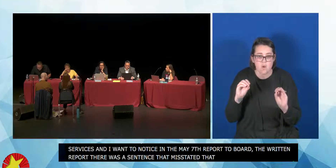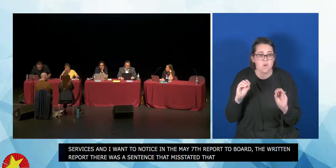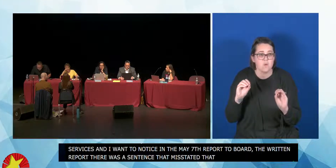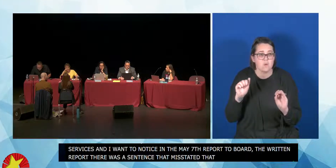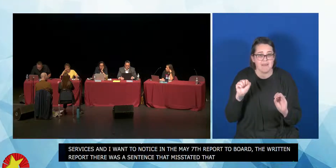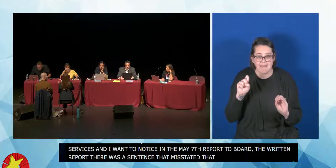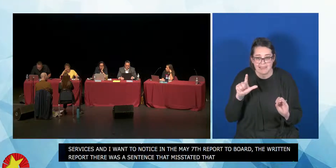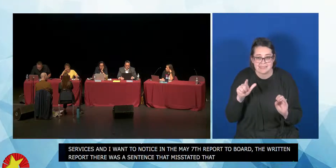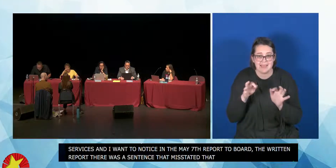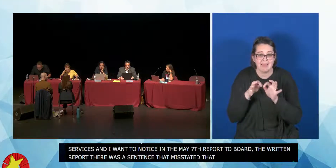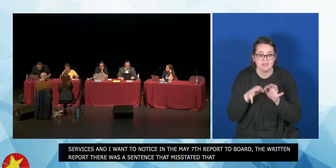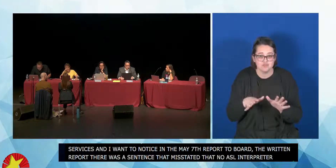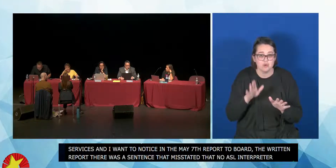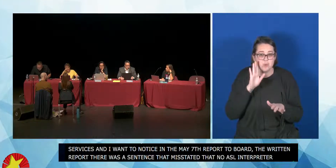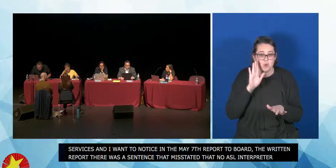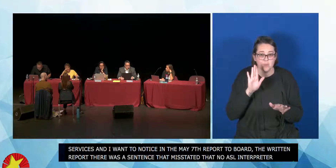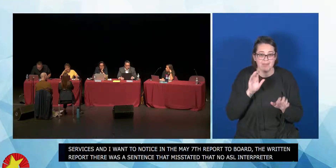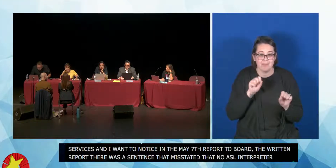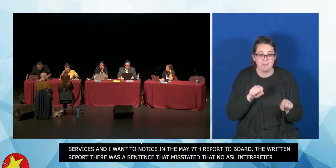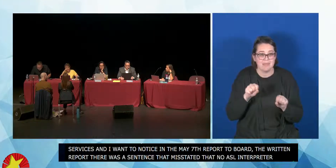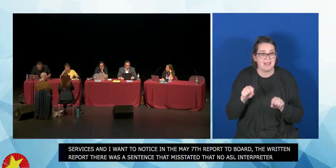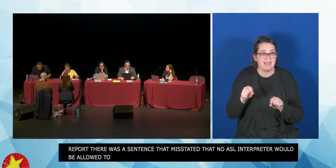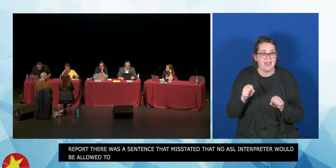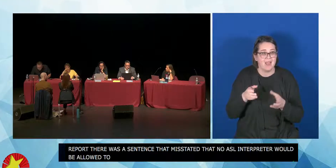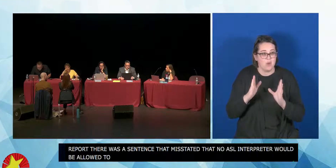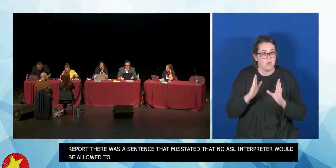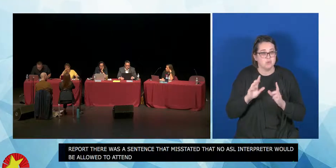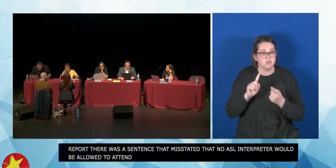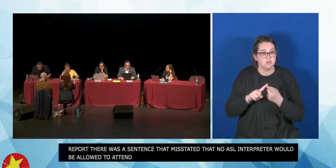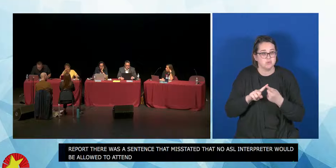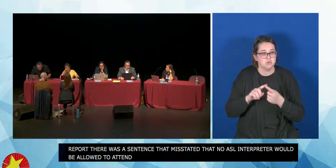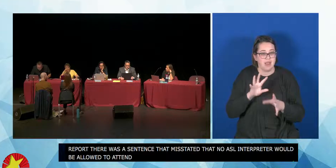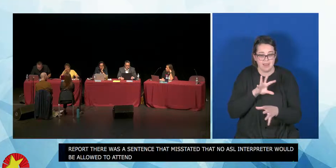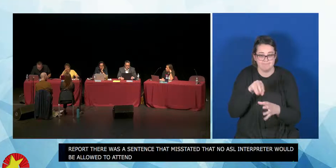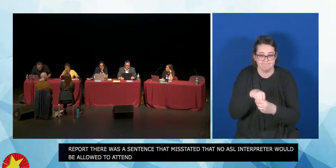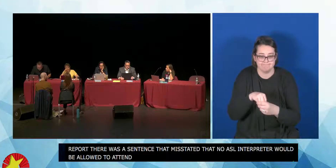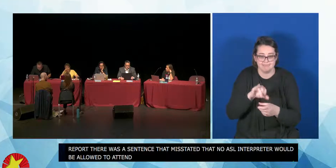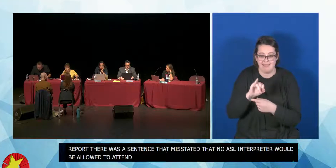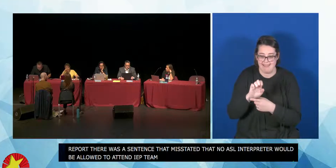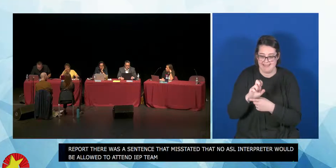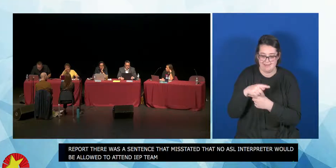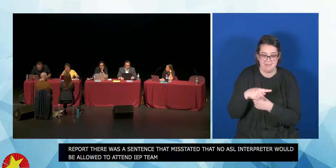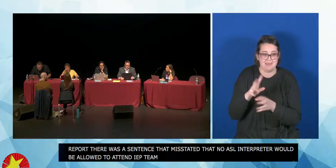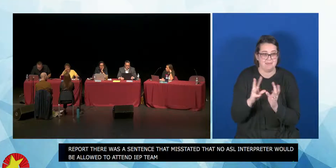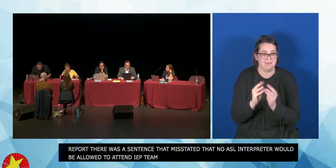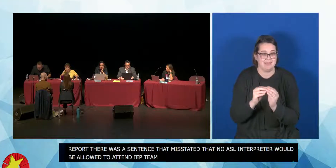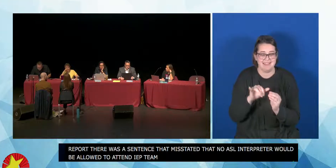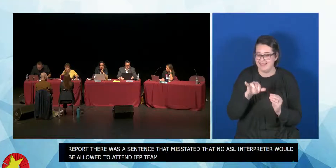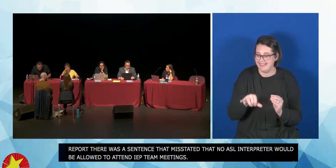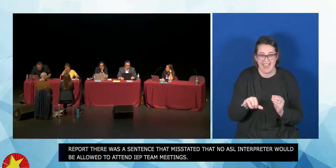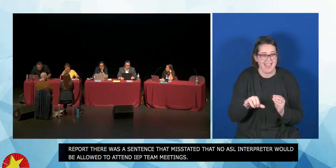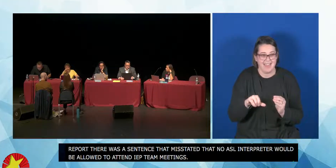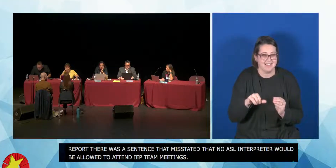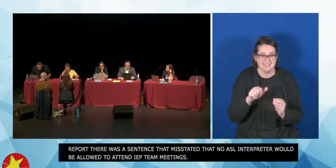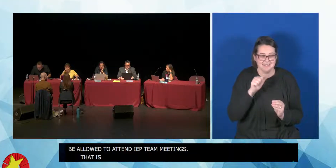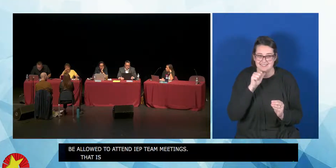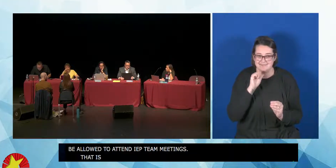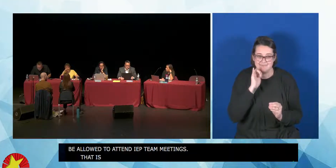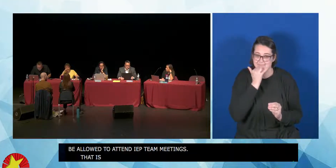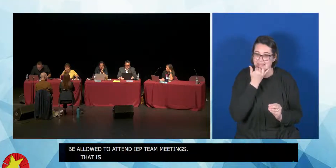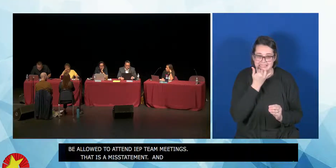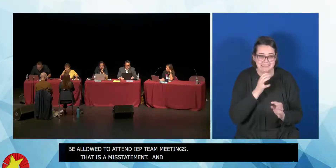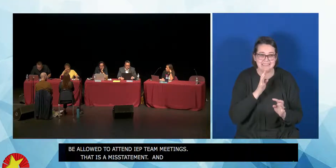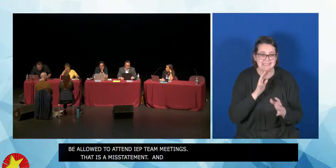be allowed to attend IEP team meetings. That's a misstatement. I want to give